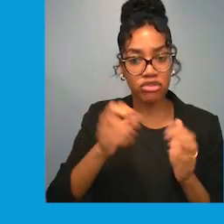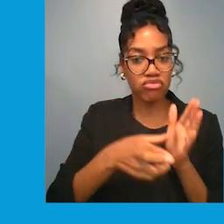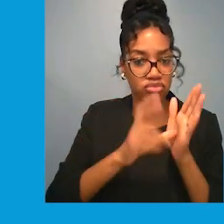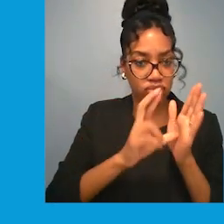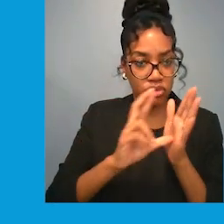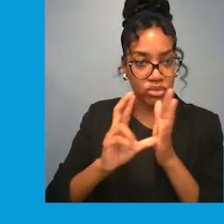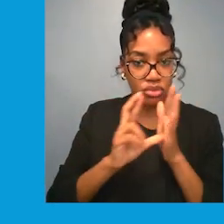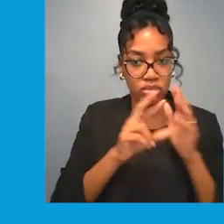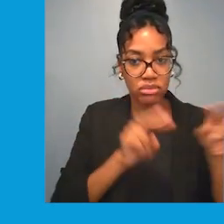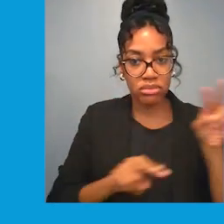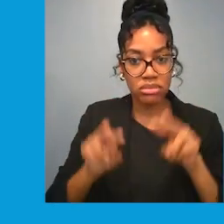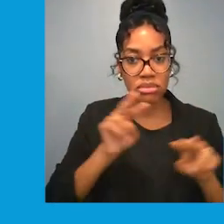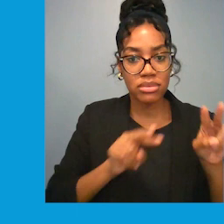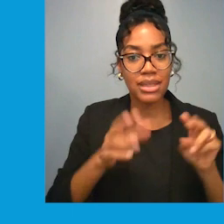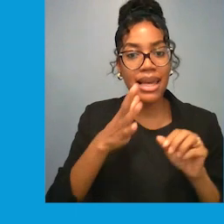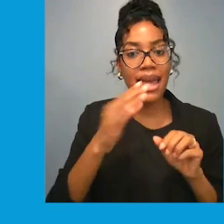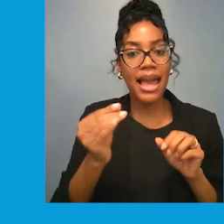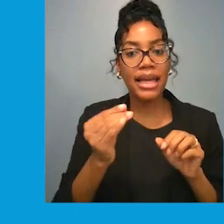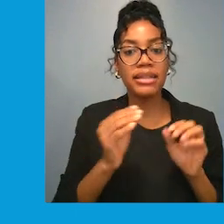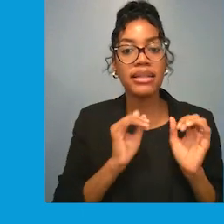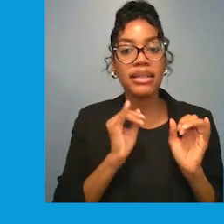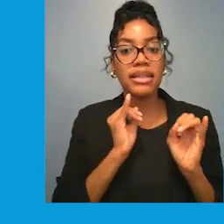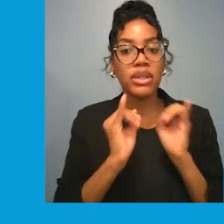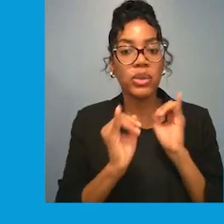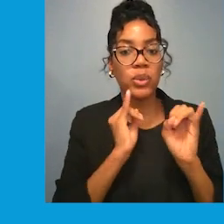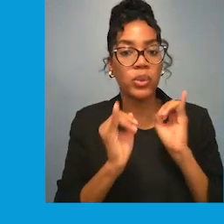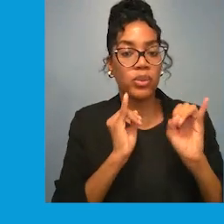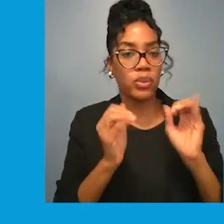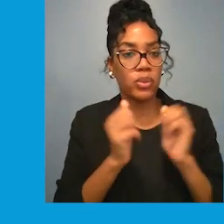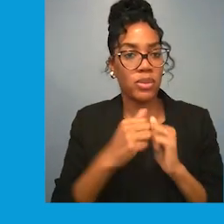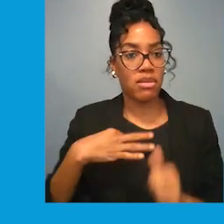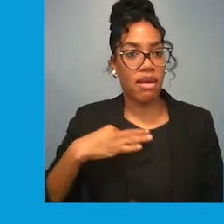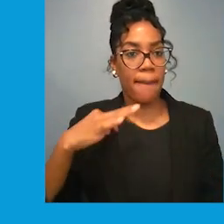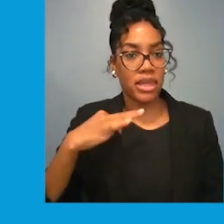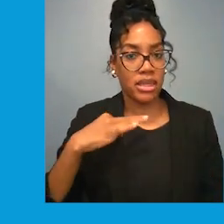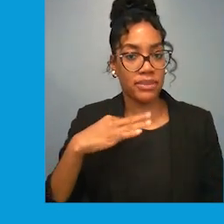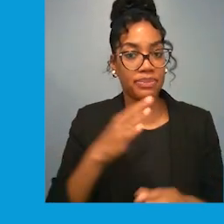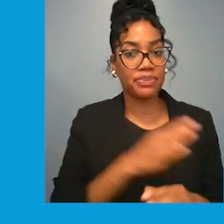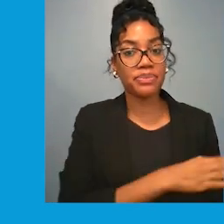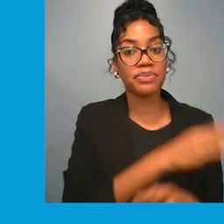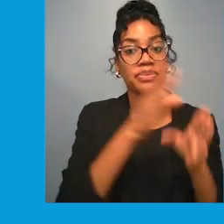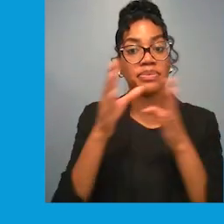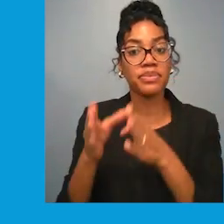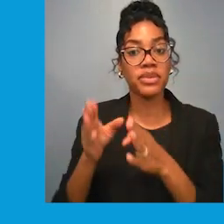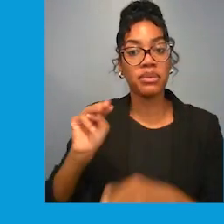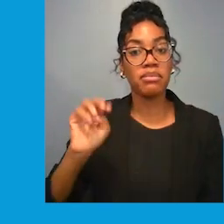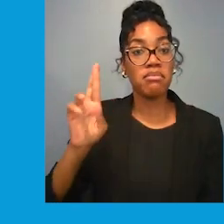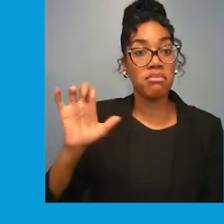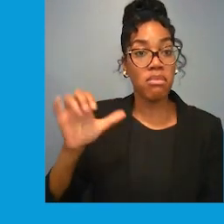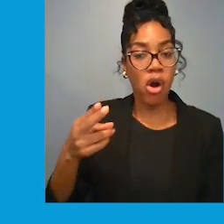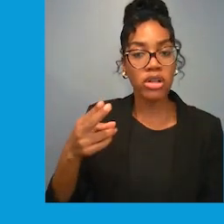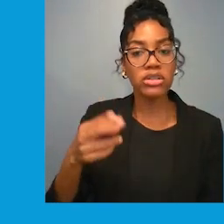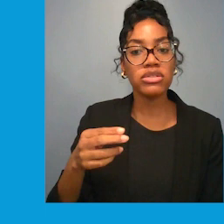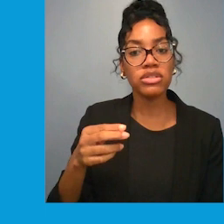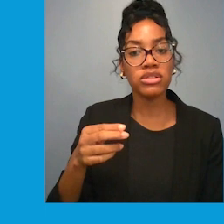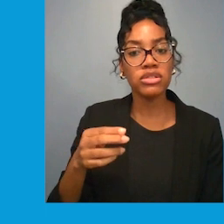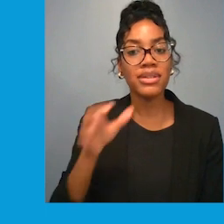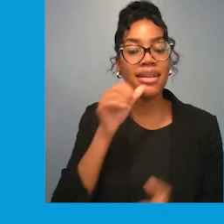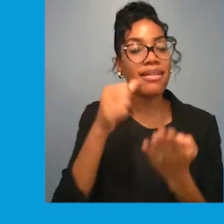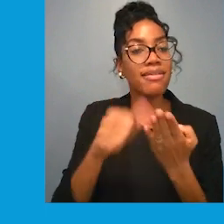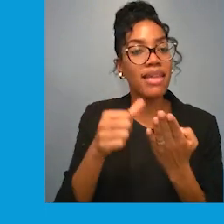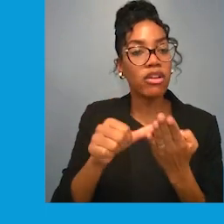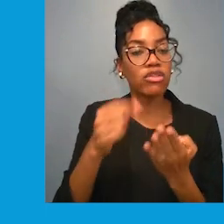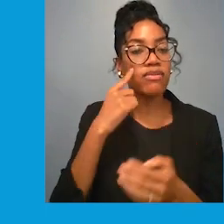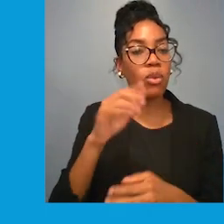Sea Grant programs submit their letters of intent, and then the state Sea Grant programs can nominate up to 6 applicants